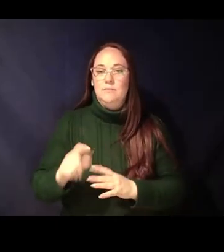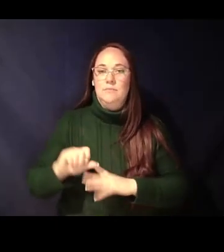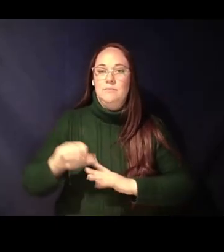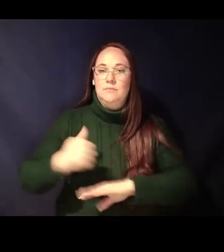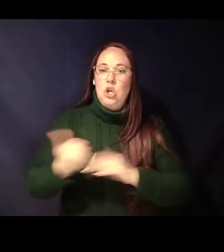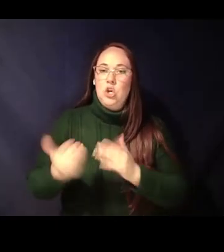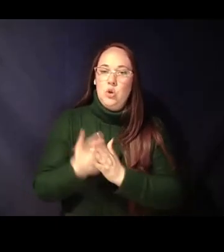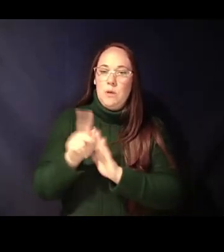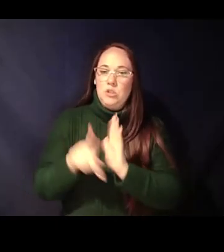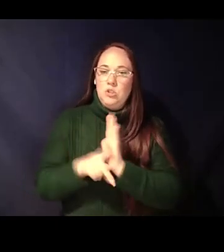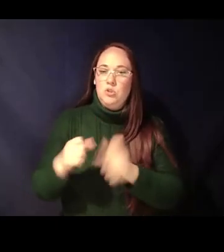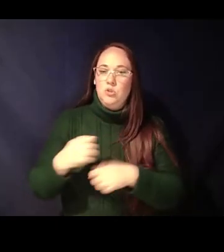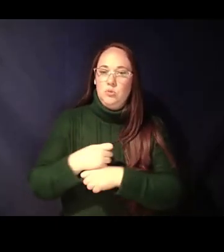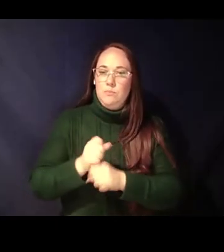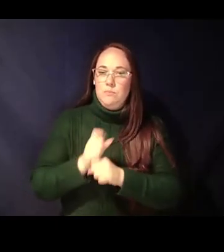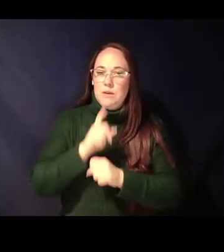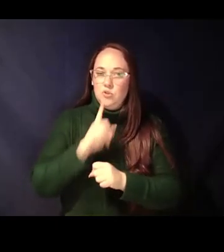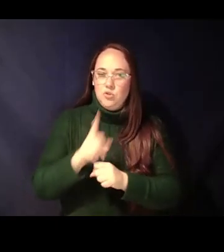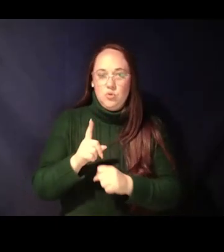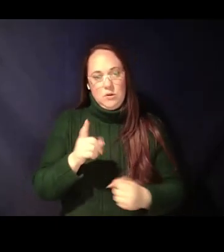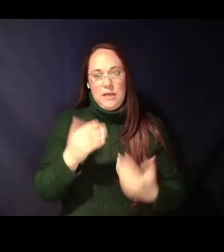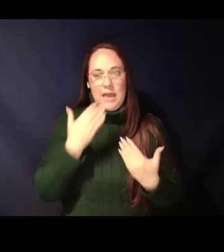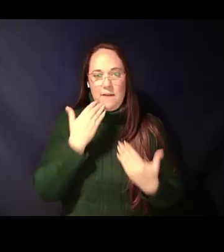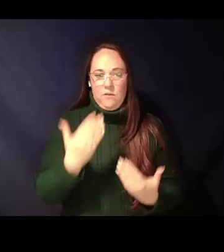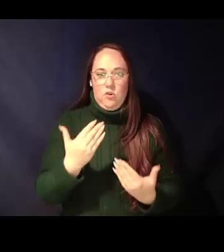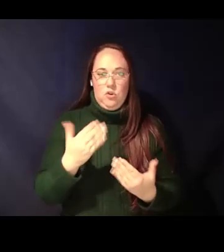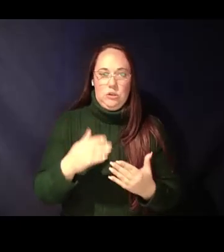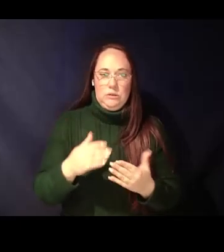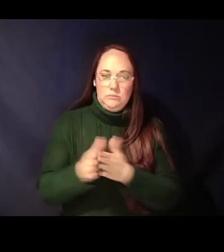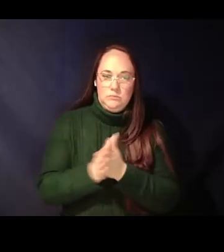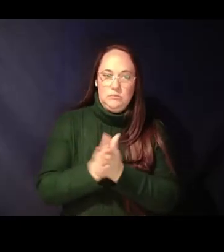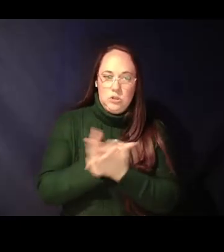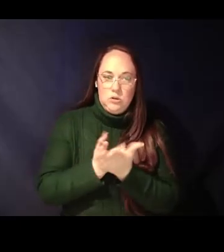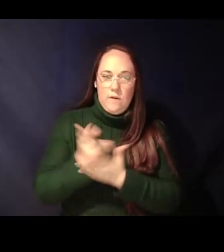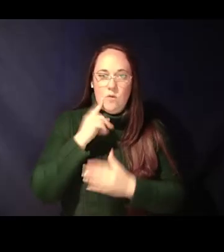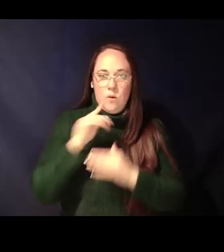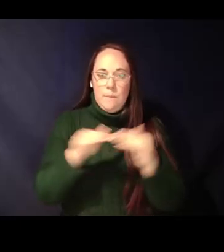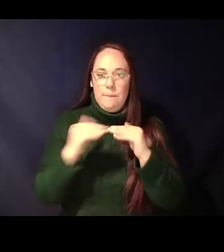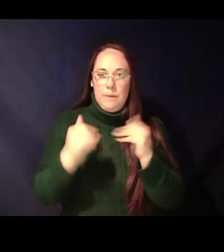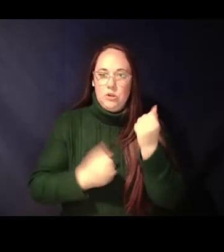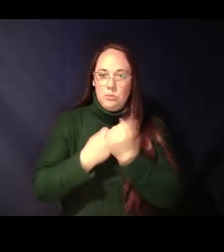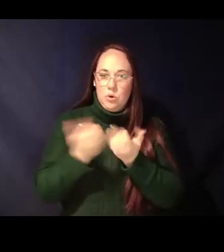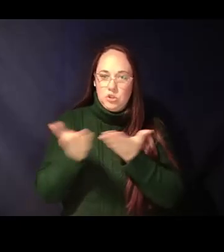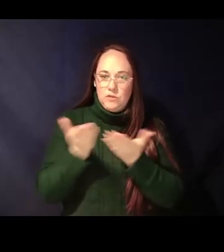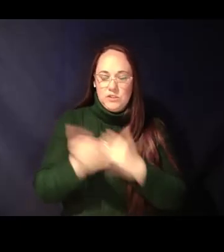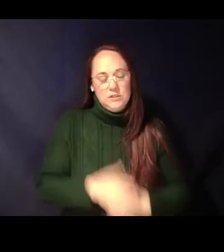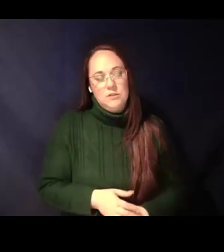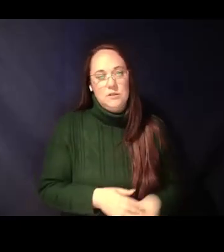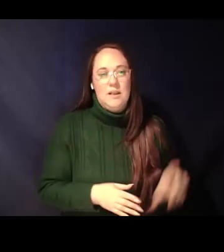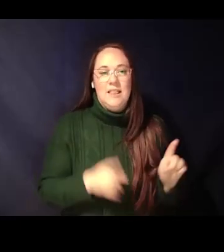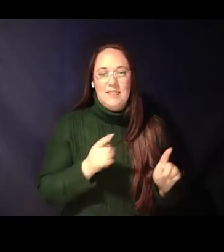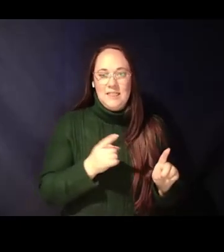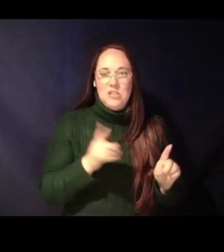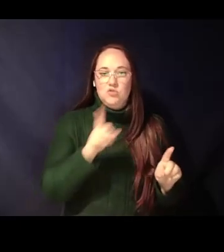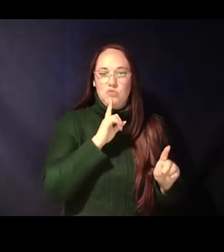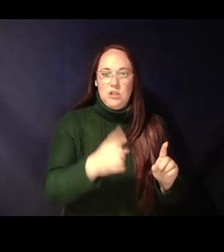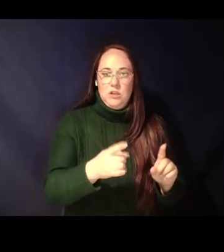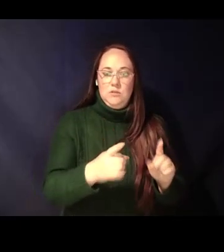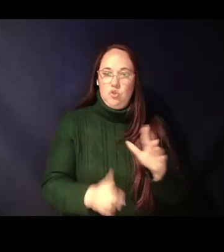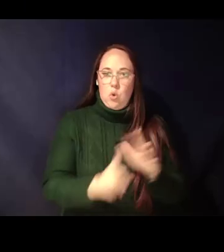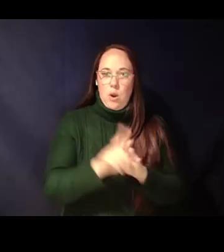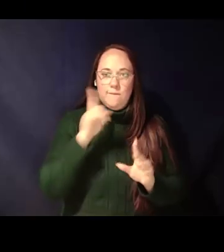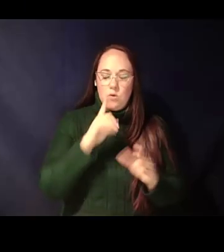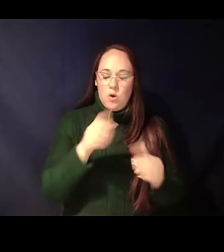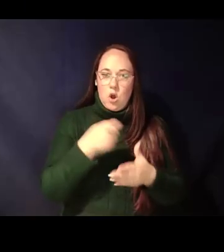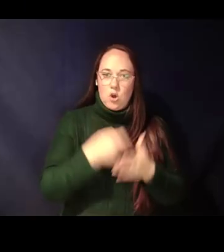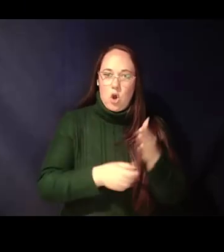ensure the integrity of peer support services. This is one area that really showed up to us as a cost driver.